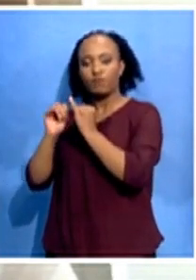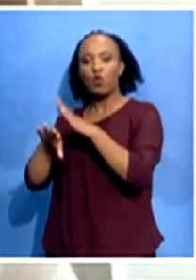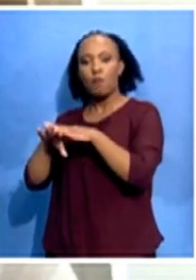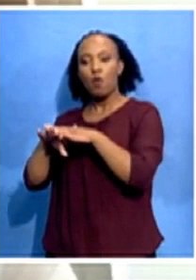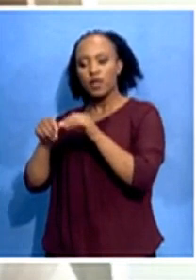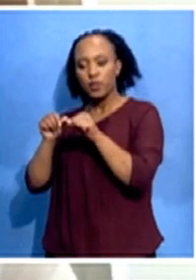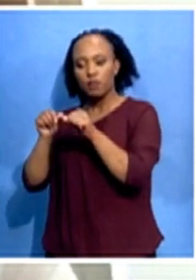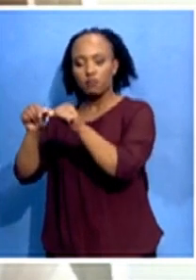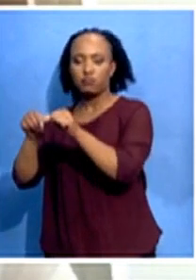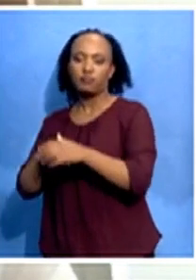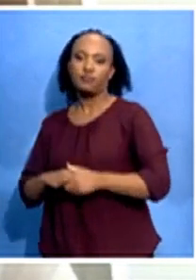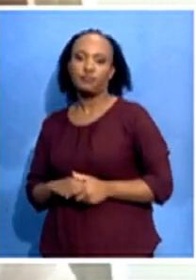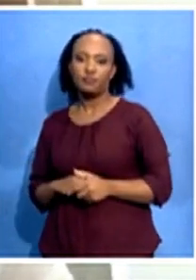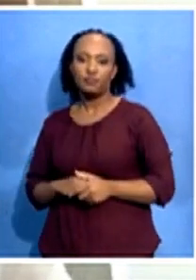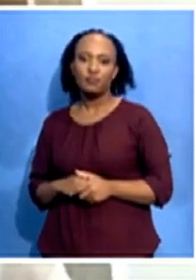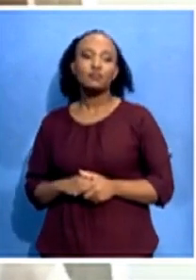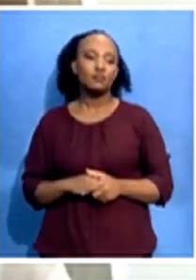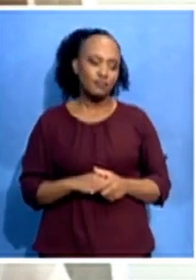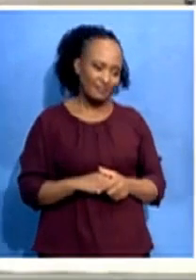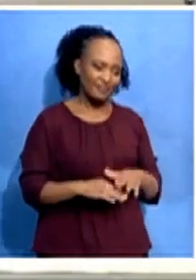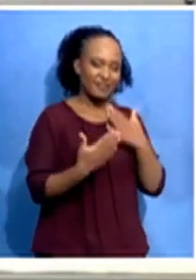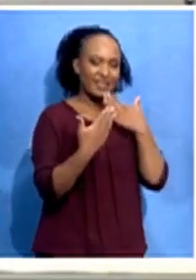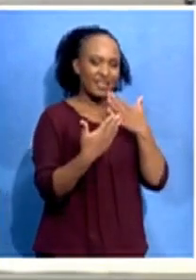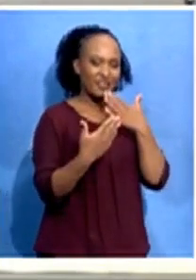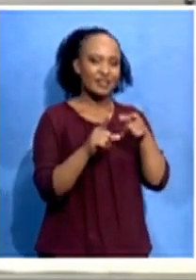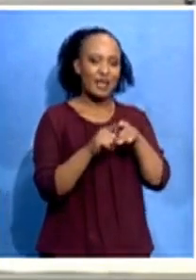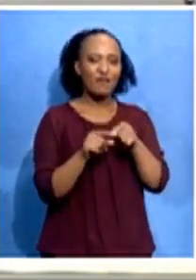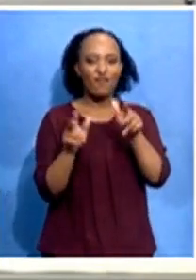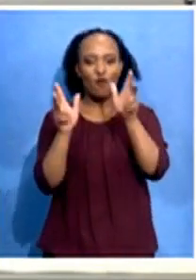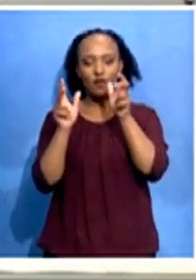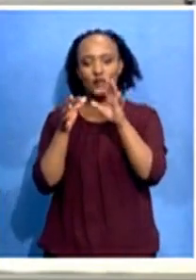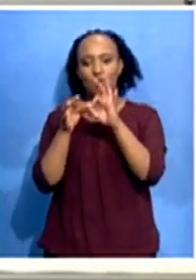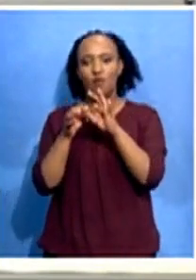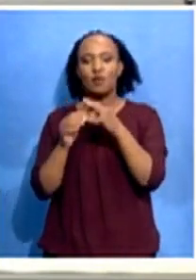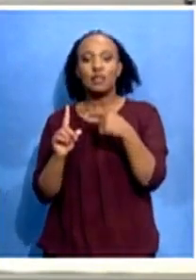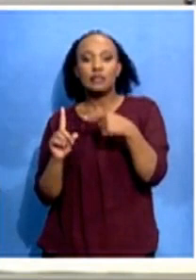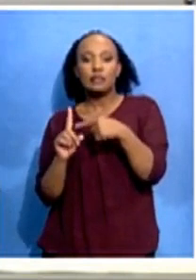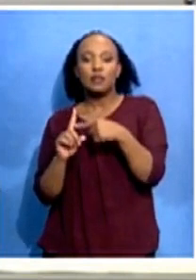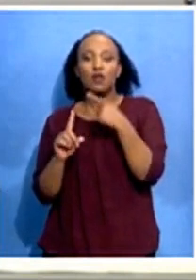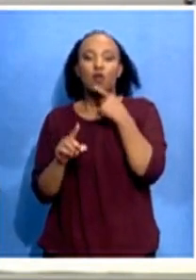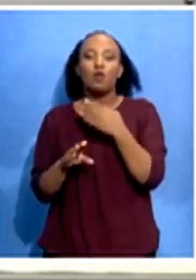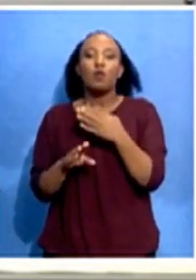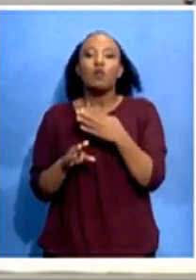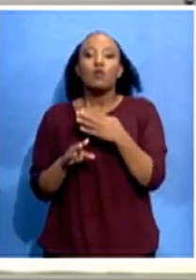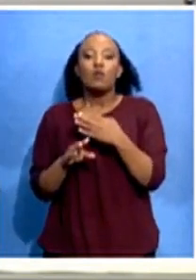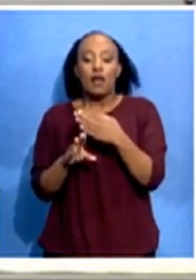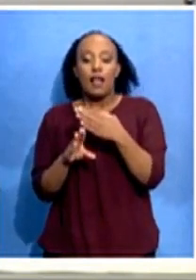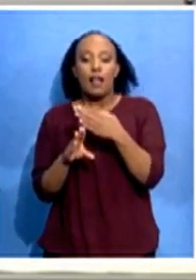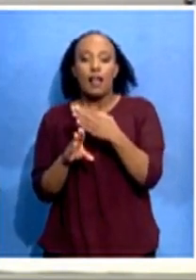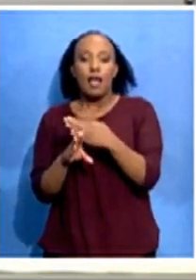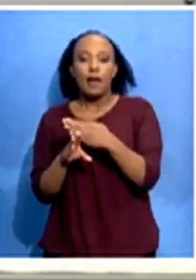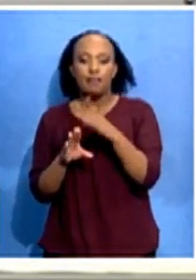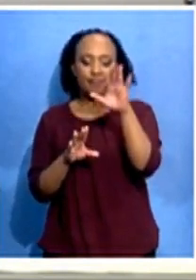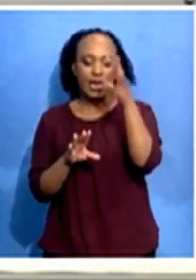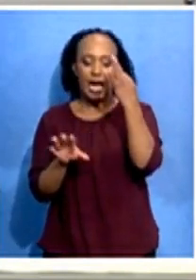Thank you very much to you and your listeners. Johnny Goldberg is a labor analyst and talking to us about the displeasure of